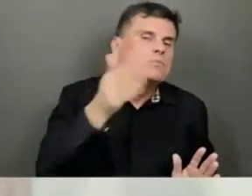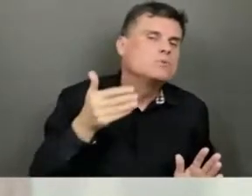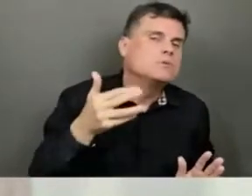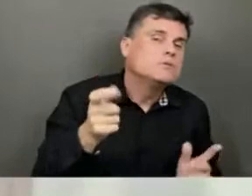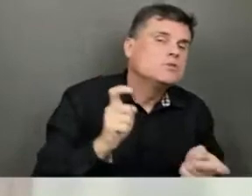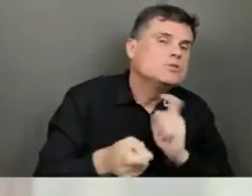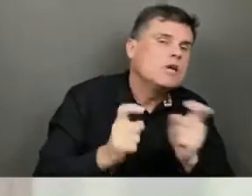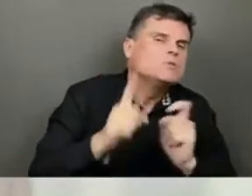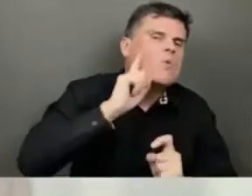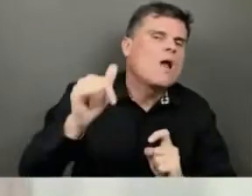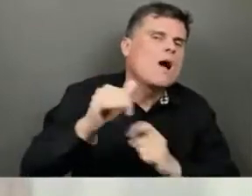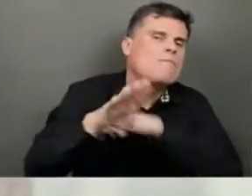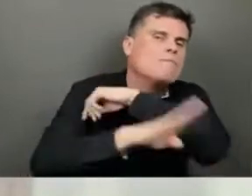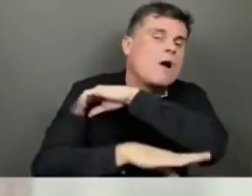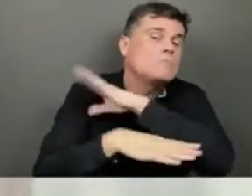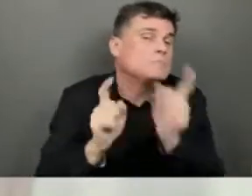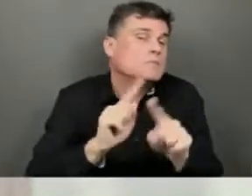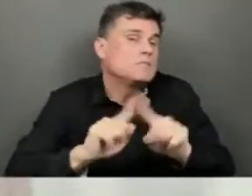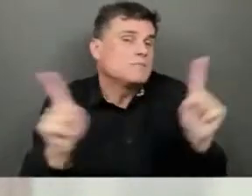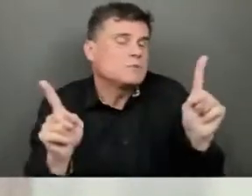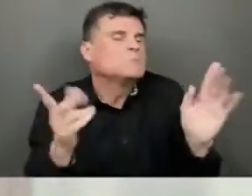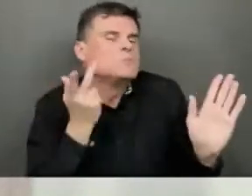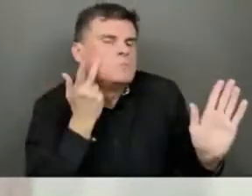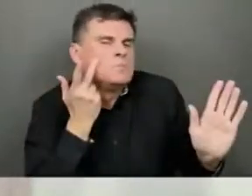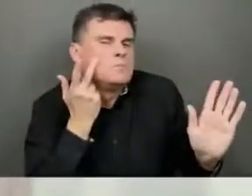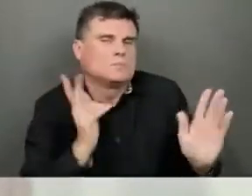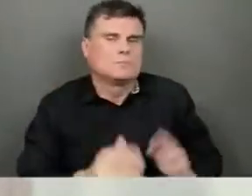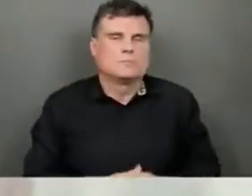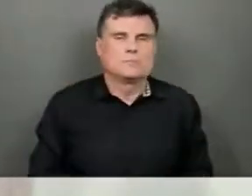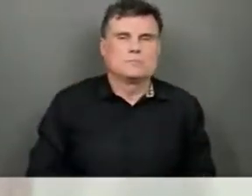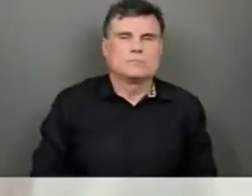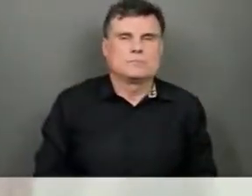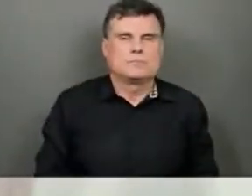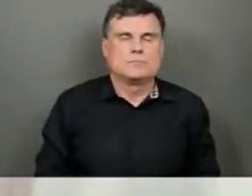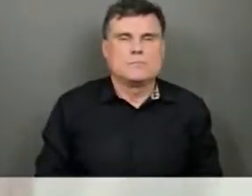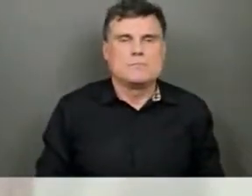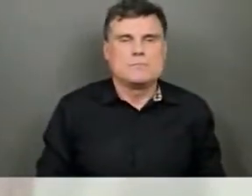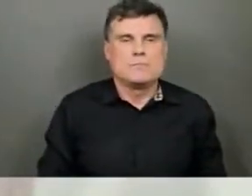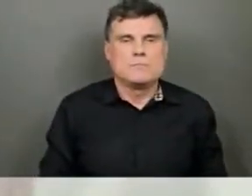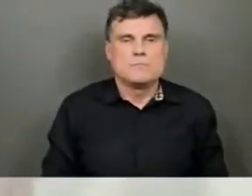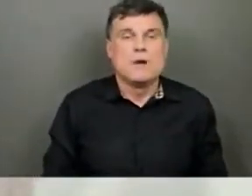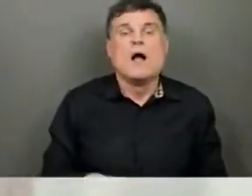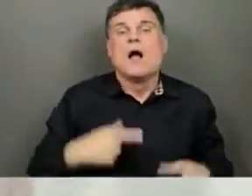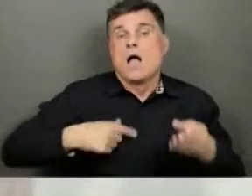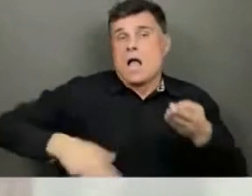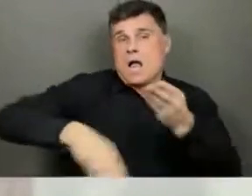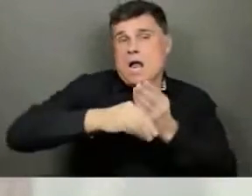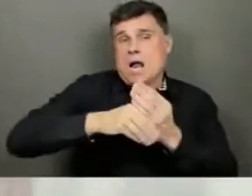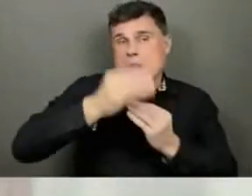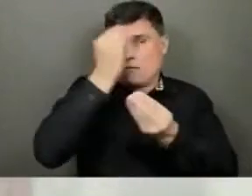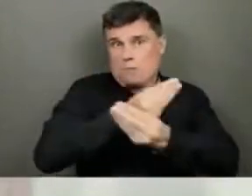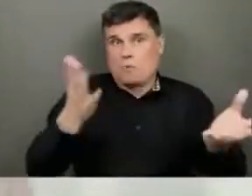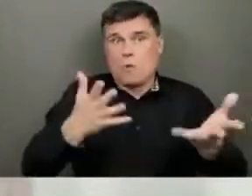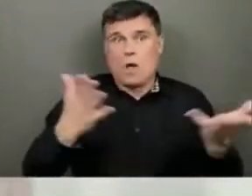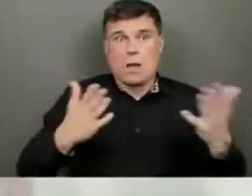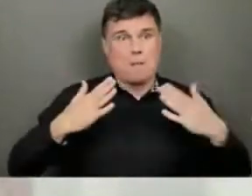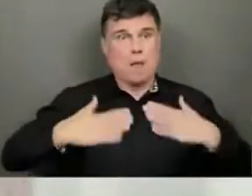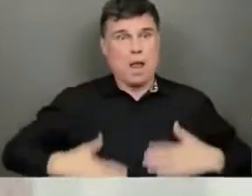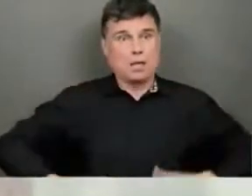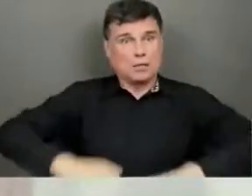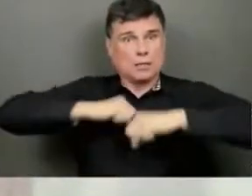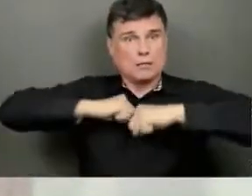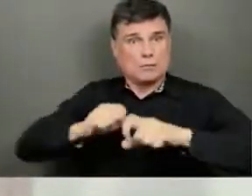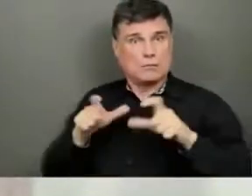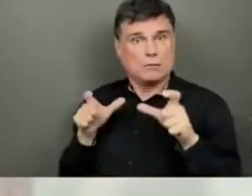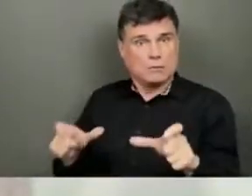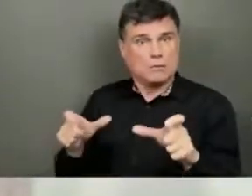The other things I want to say is, that we know that this protection is holding up now for about 8 months, and that's